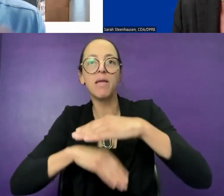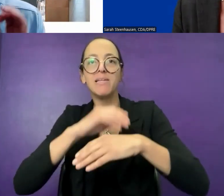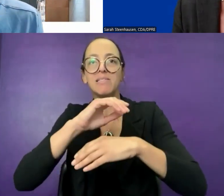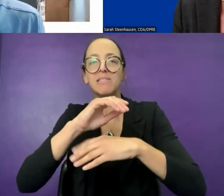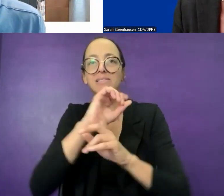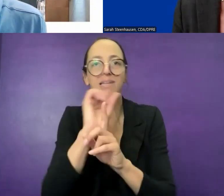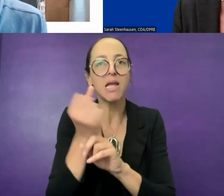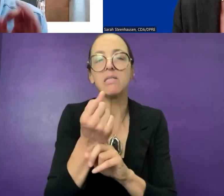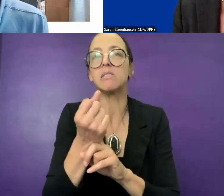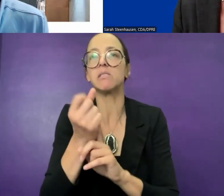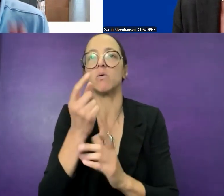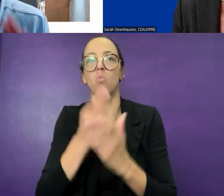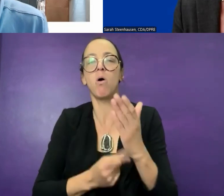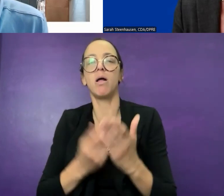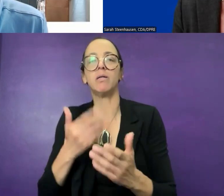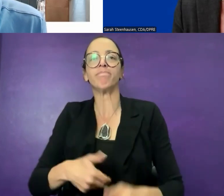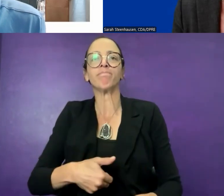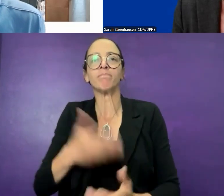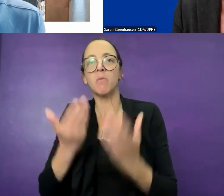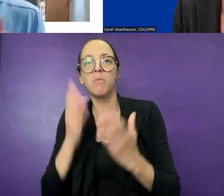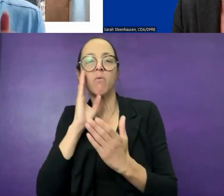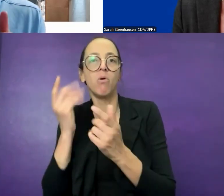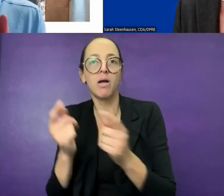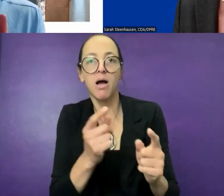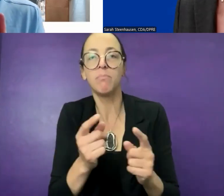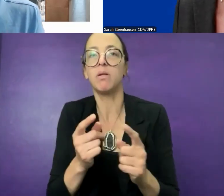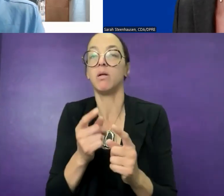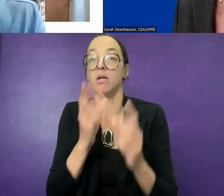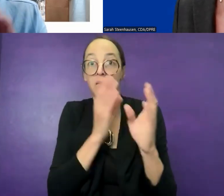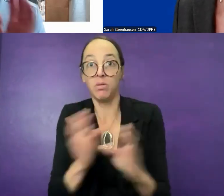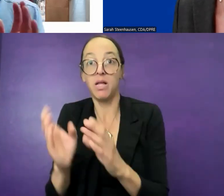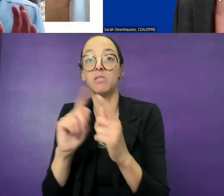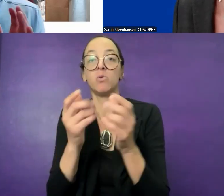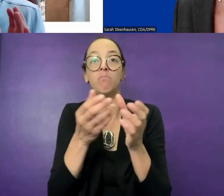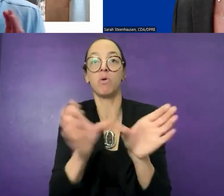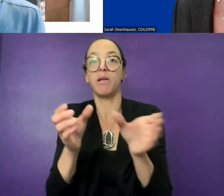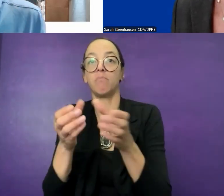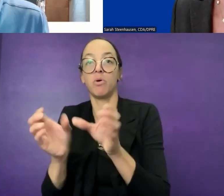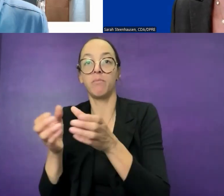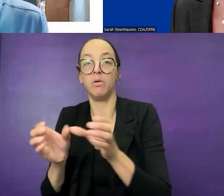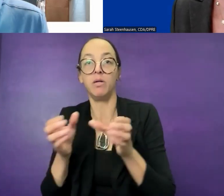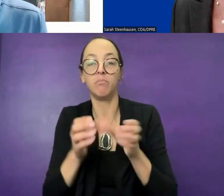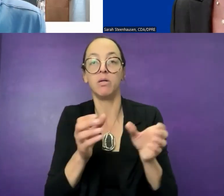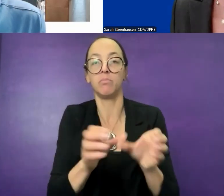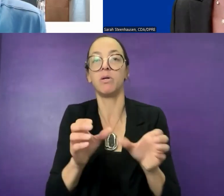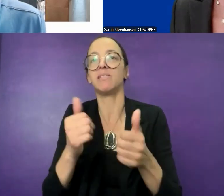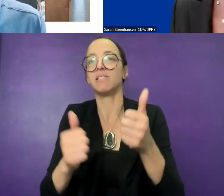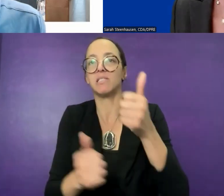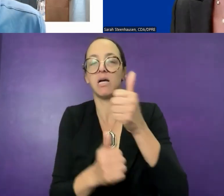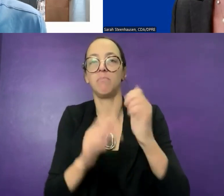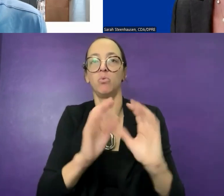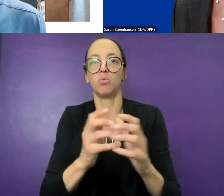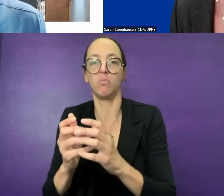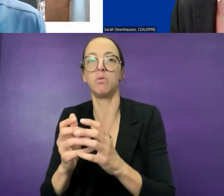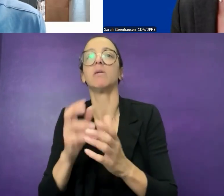to break out subgroups and focus on subgroups. That's on the quantitative side. On the qualitative